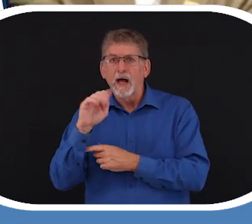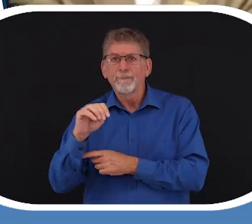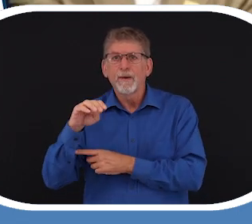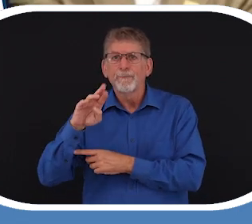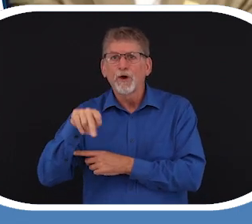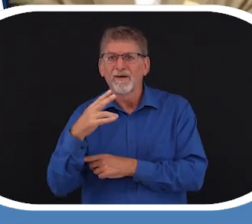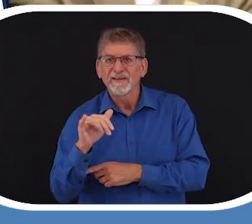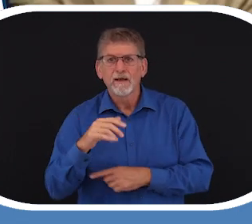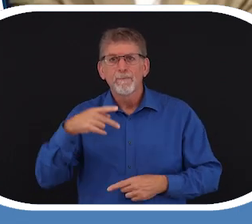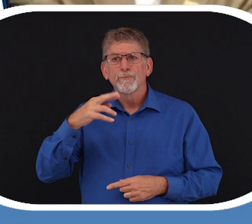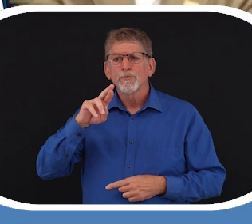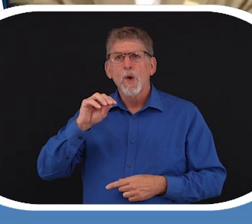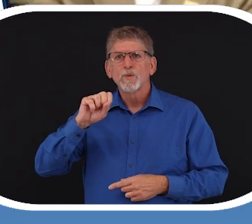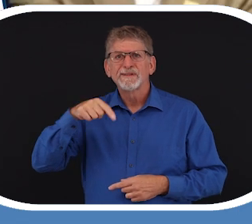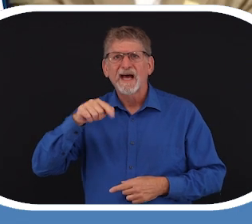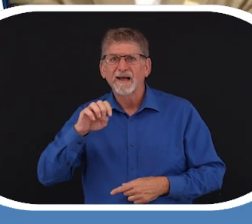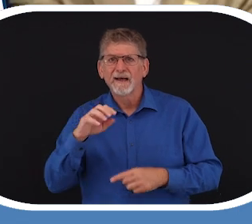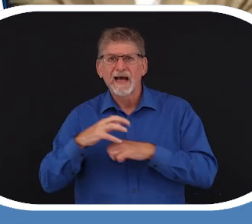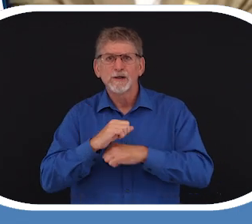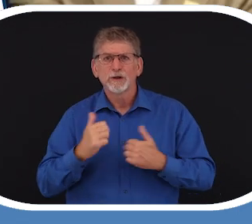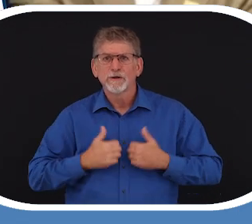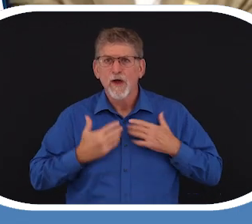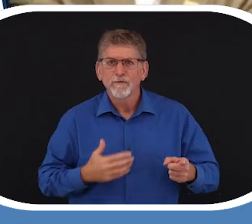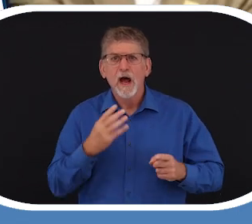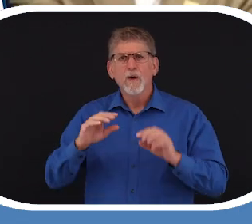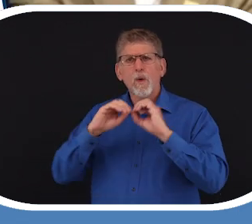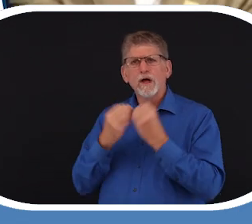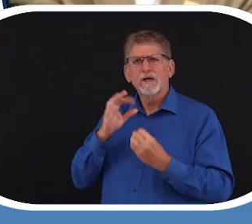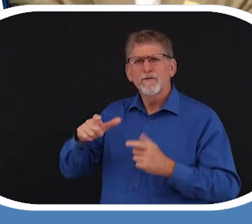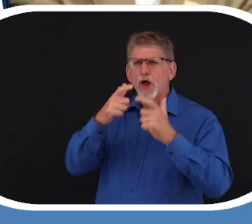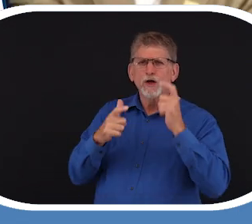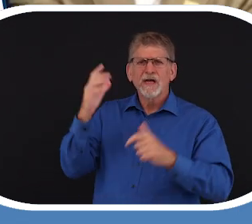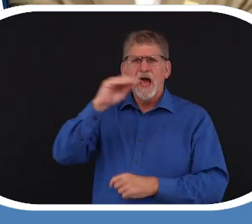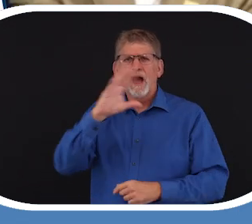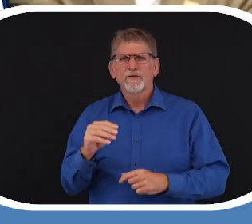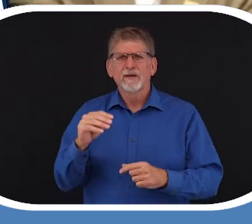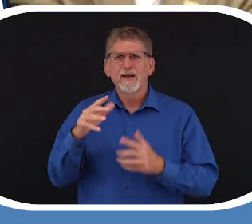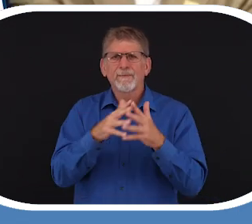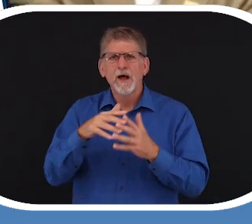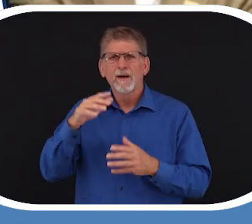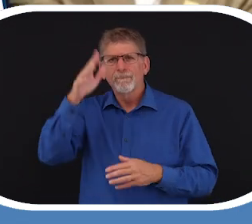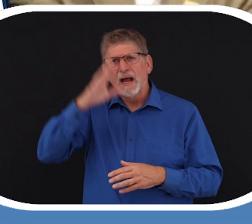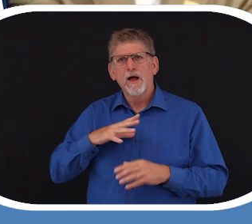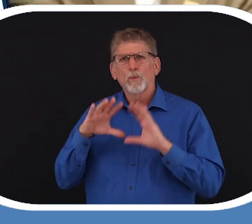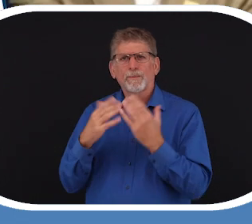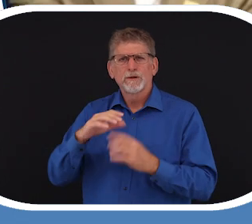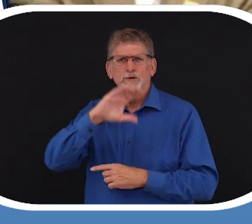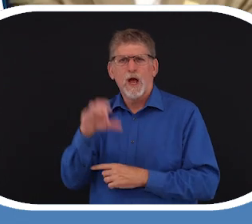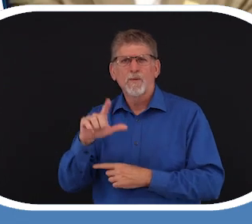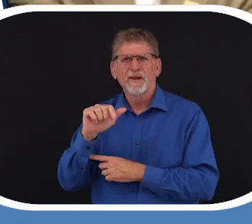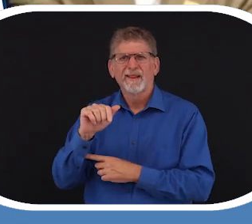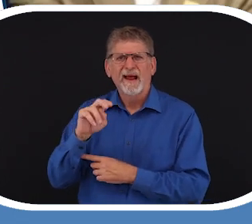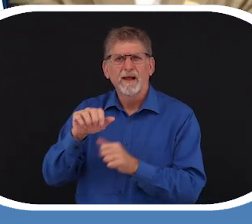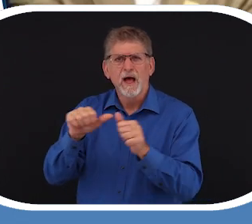and an organizer of one of the largest African-American male group in the Chicagoland area, and a barber, Kurt from Kurt's Barbershop,